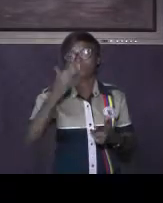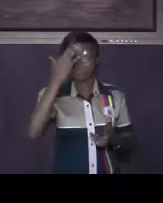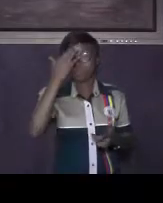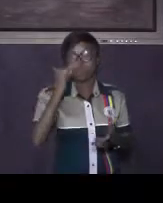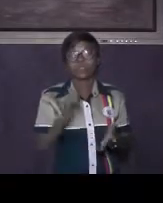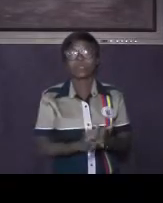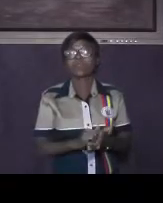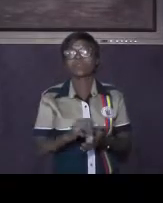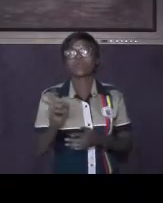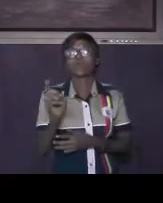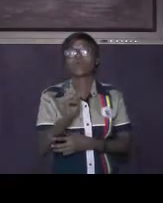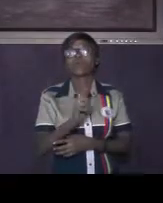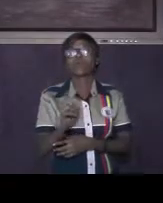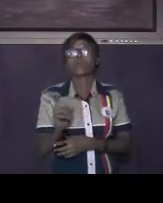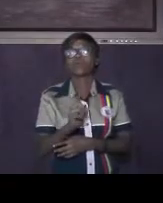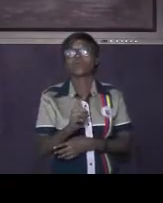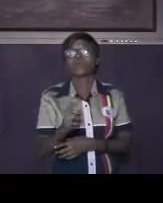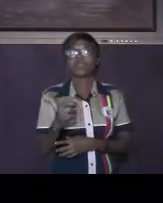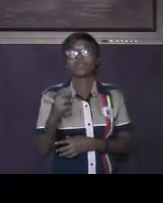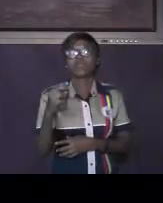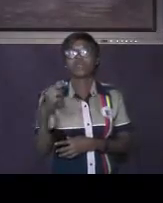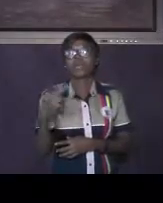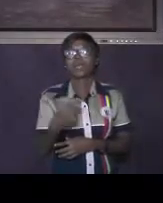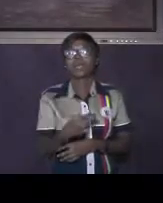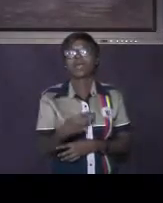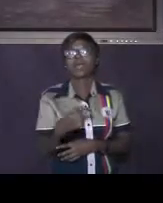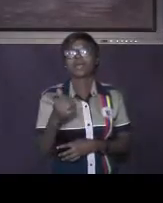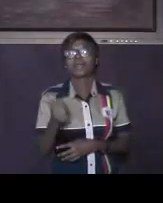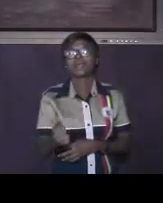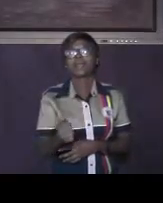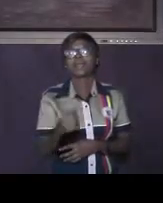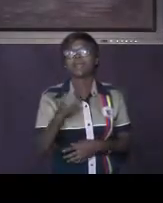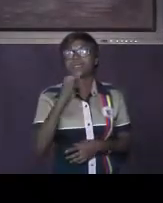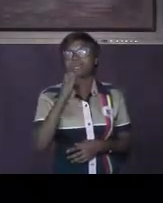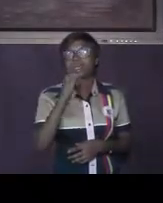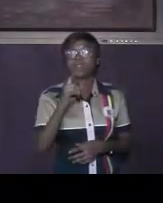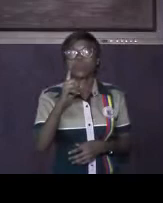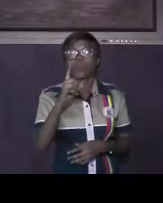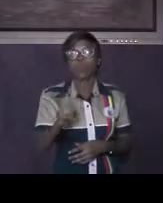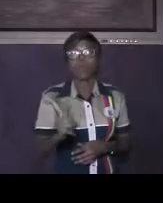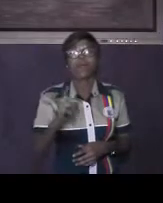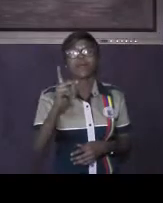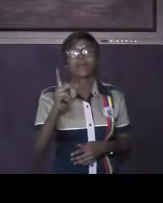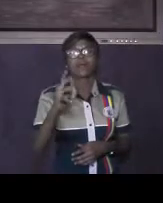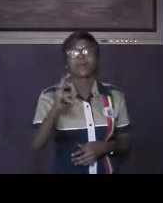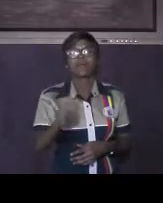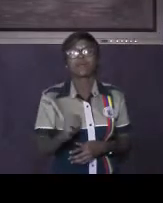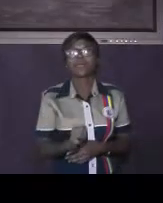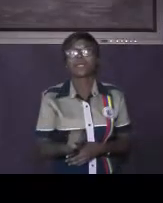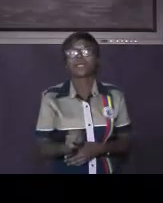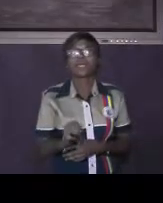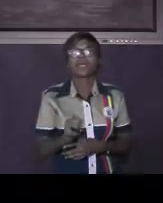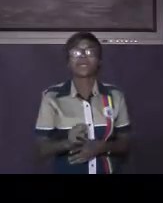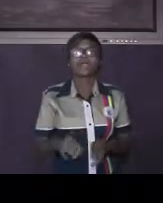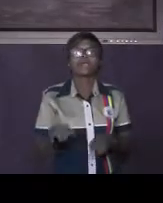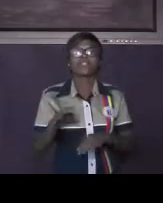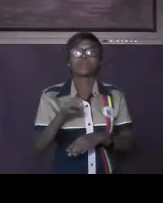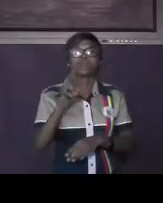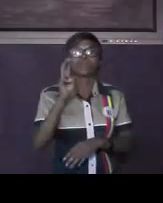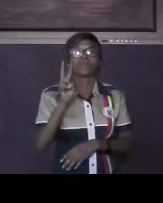that 100 hectares is 1 kilometer square. That is, when you have a parcel of